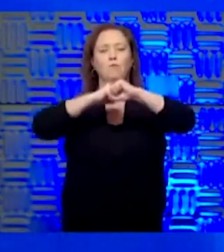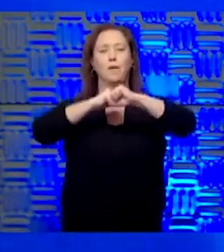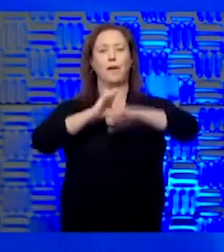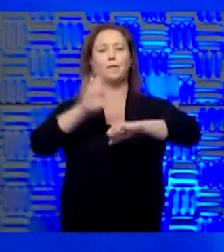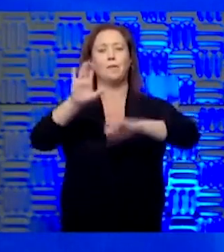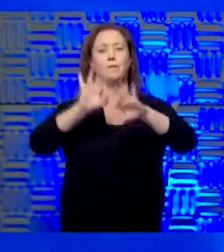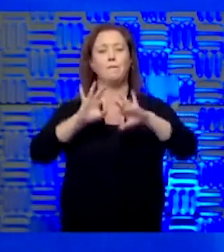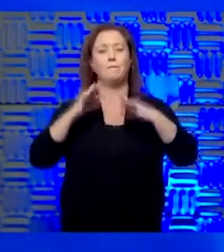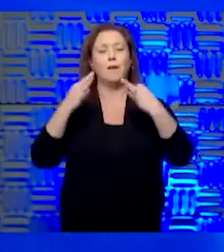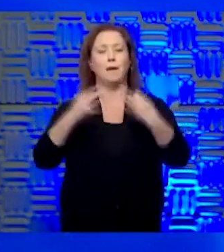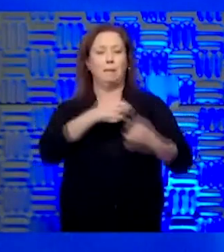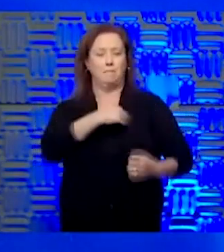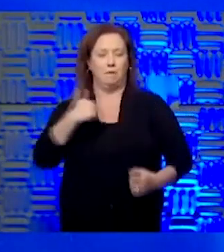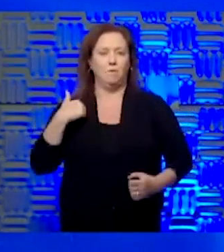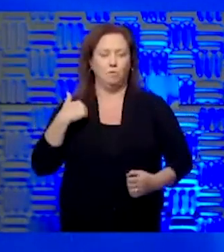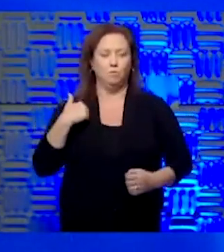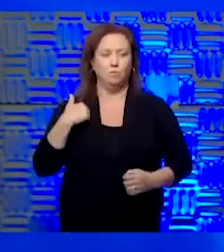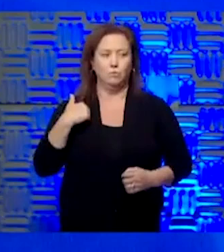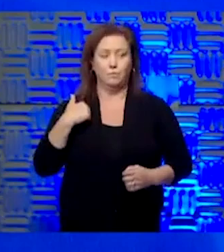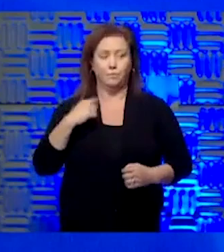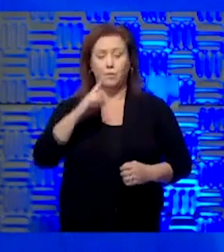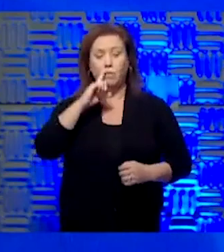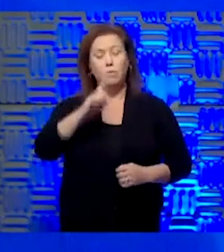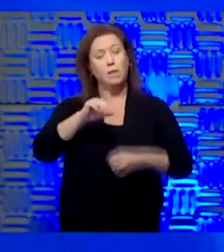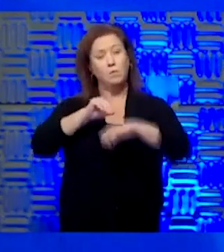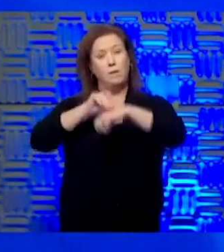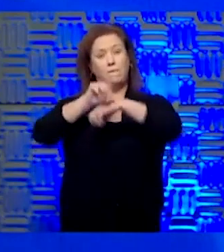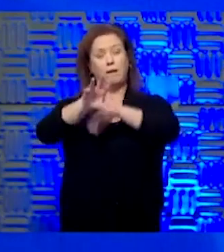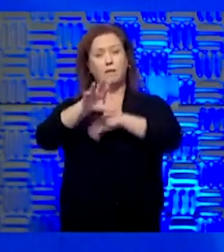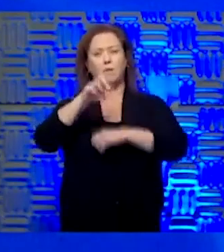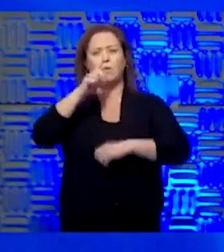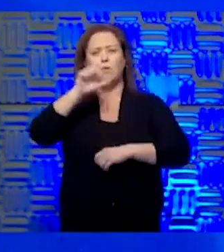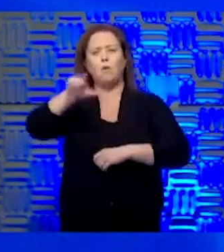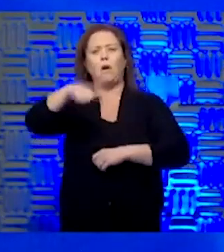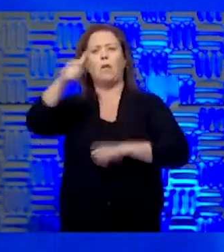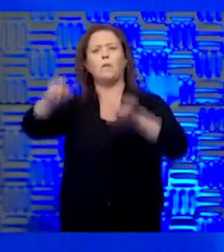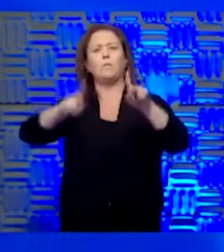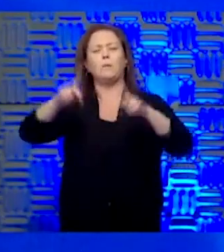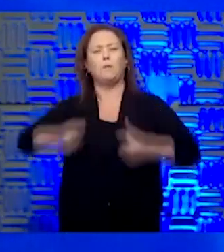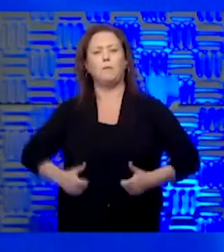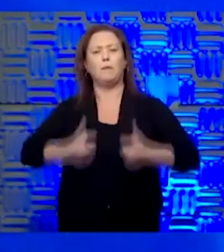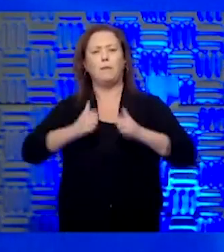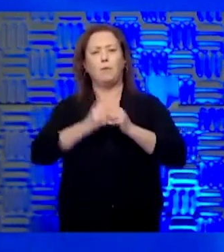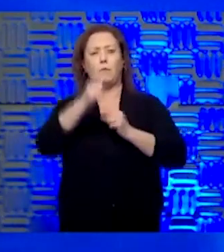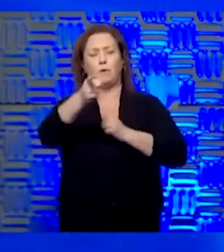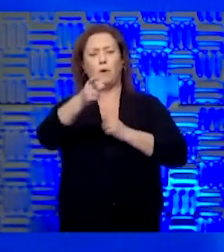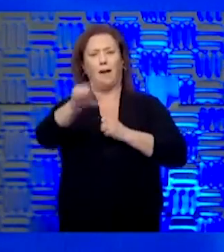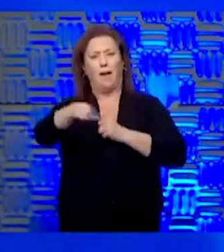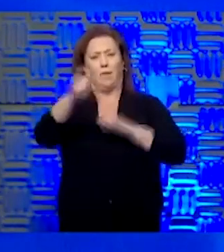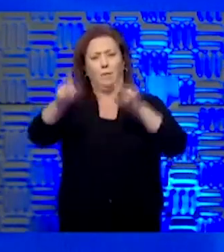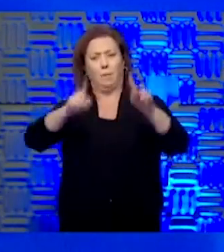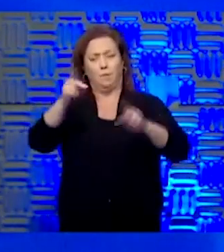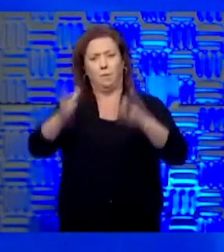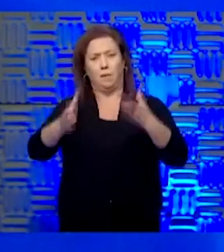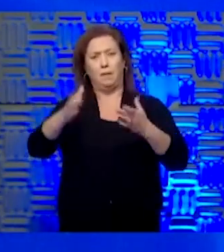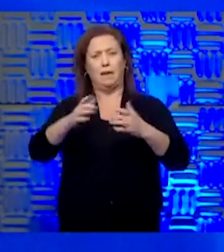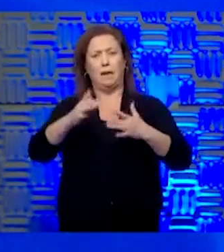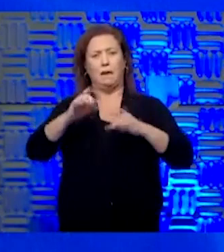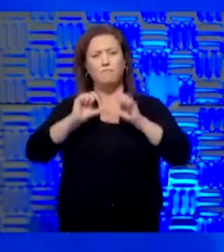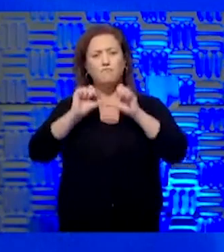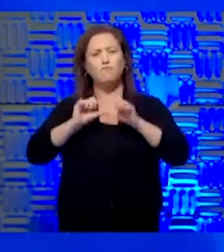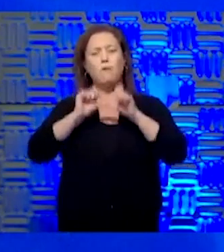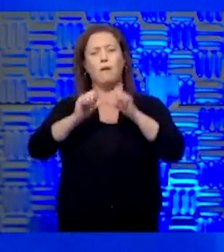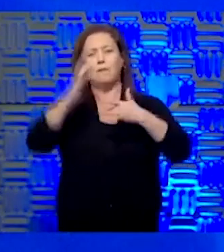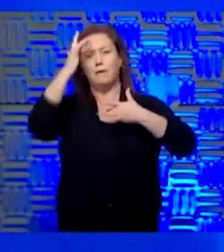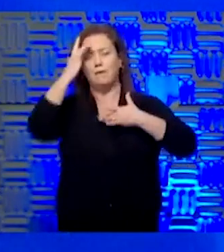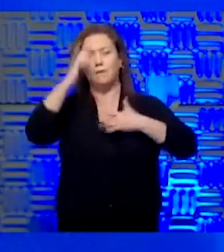household safe. I think one thing that really may affect that is who else is in your household, right? So if there's other people who may have chronic illness or who are